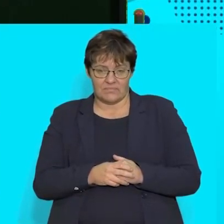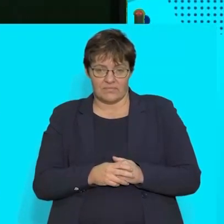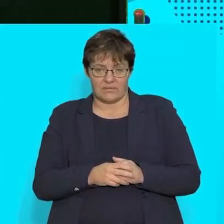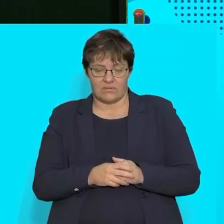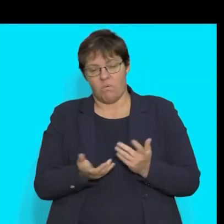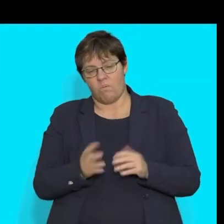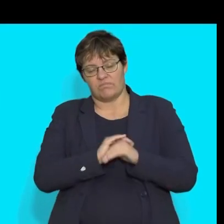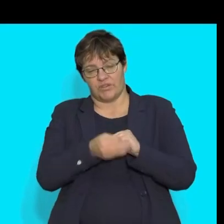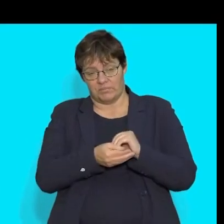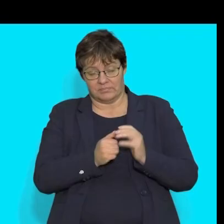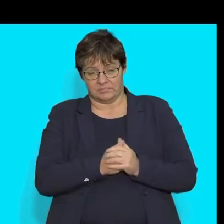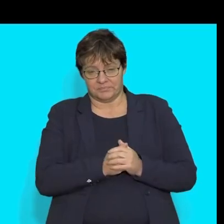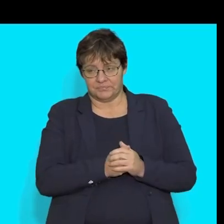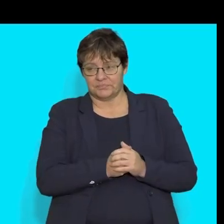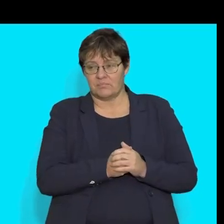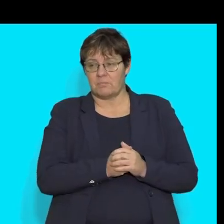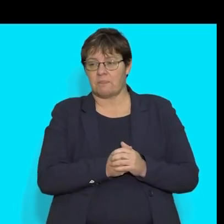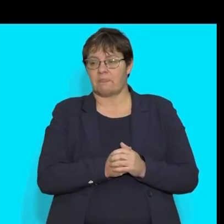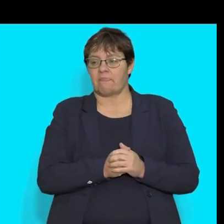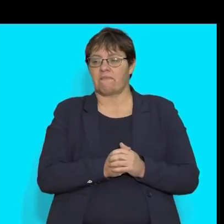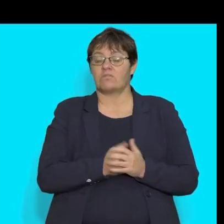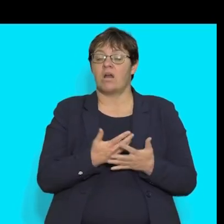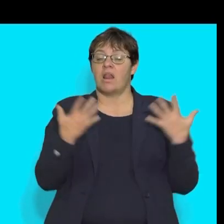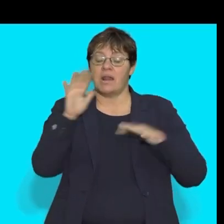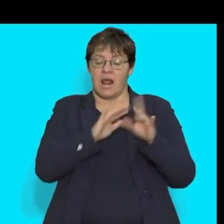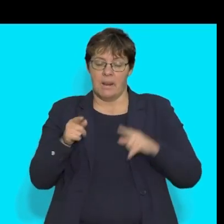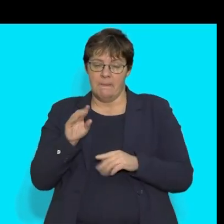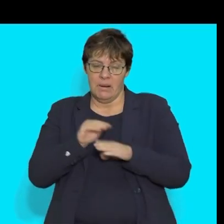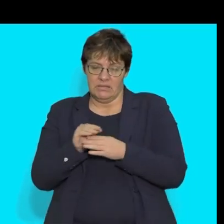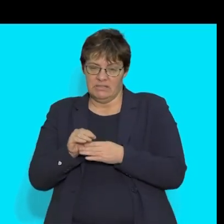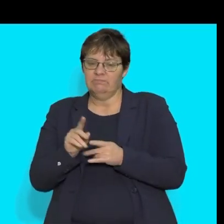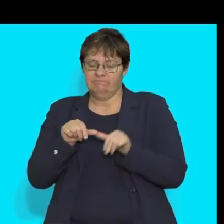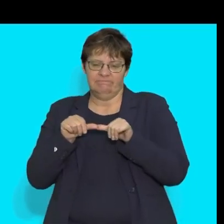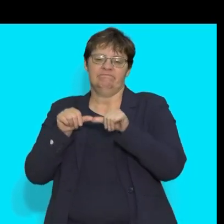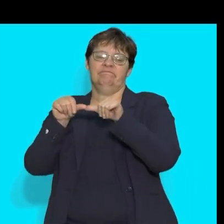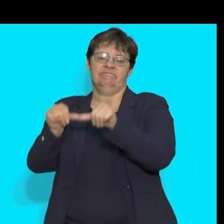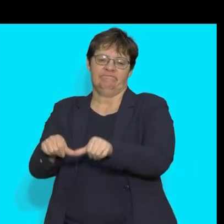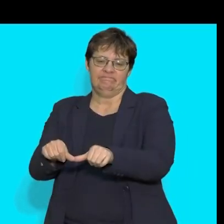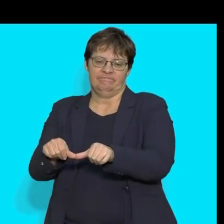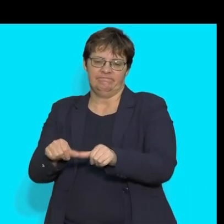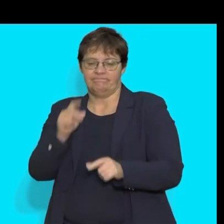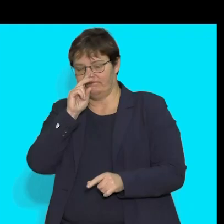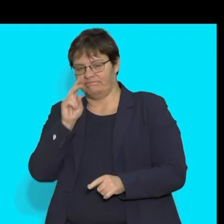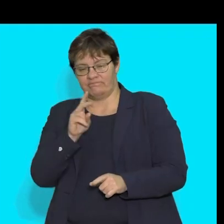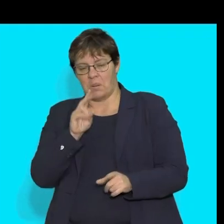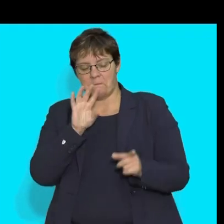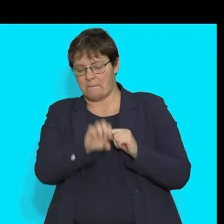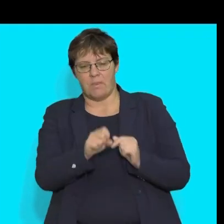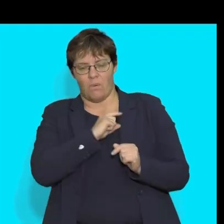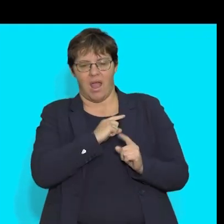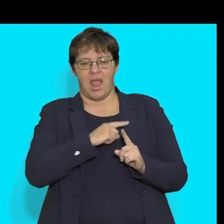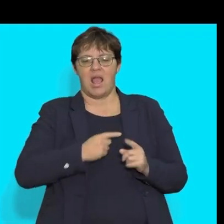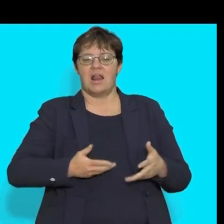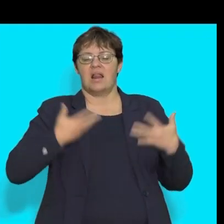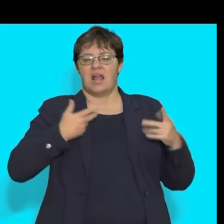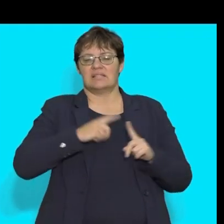or in this case, fur. So the light colored mice are more likely to be not visible. And you'll find